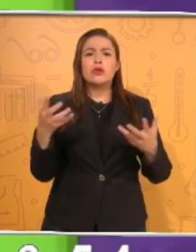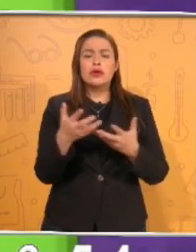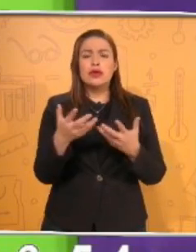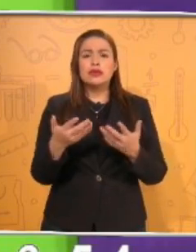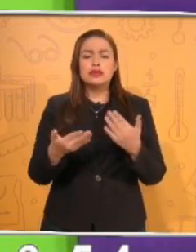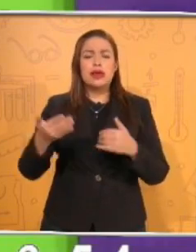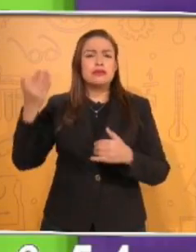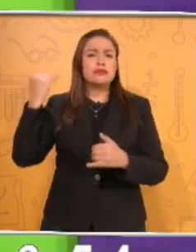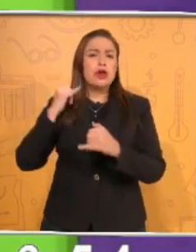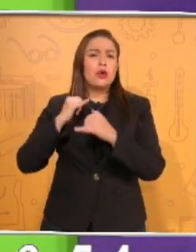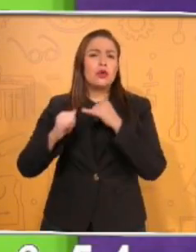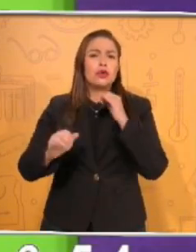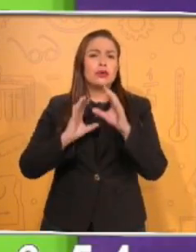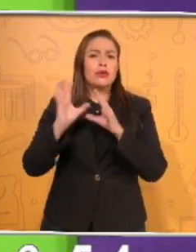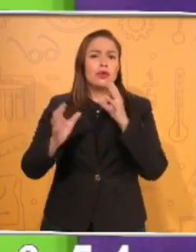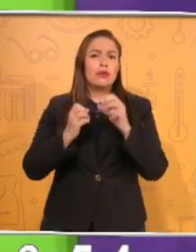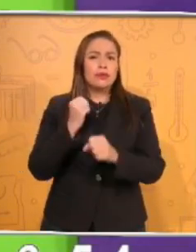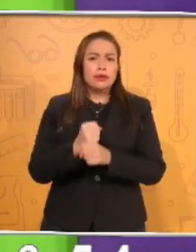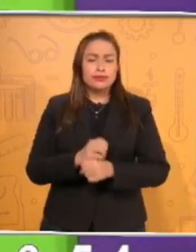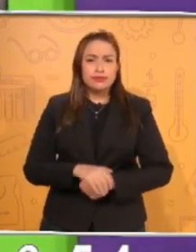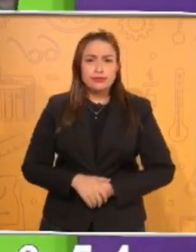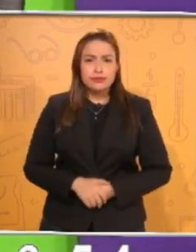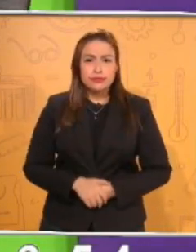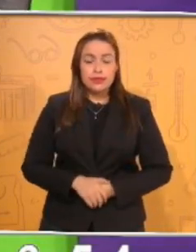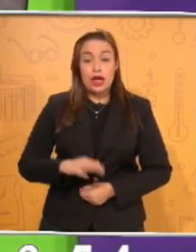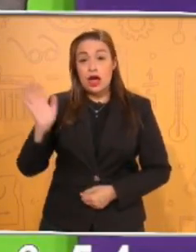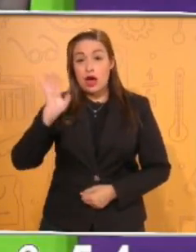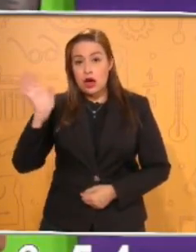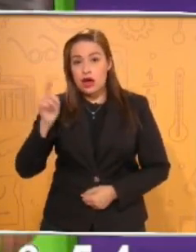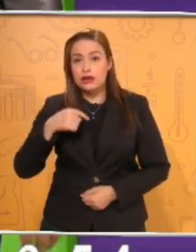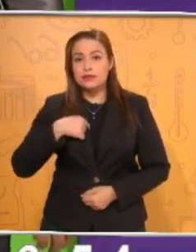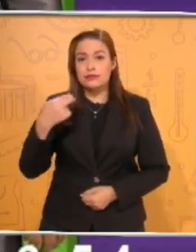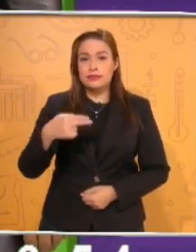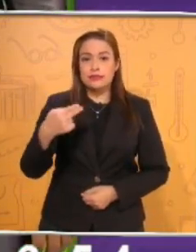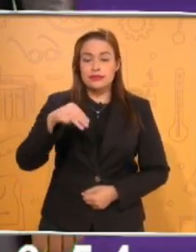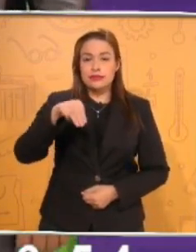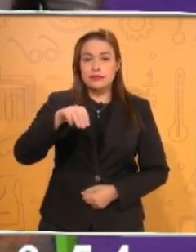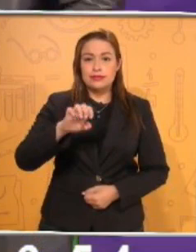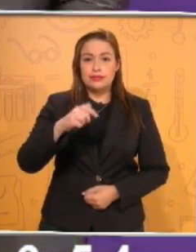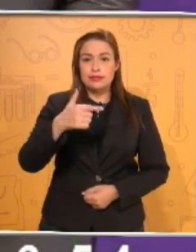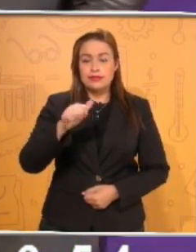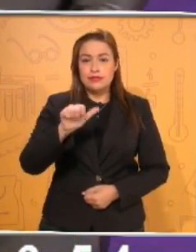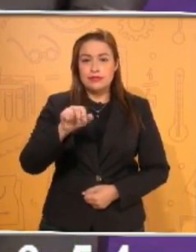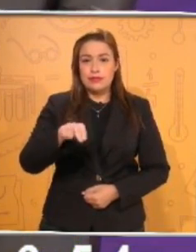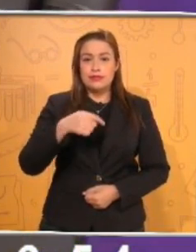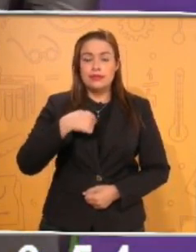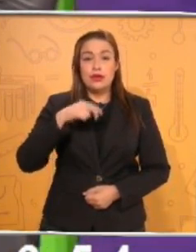birthday? Hi, I'm Megan, and I'm from Sabinas Hidalgo.